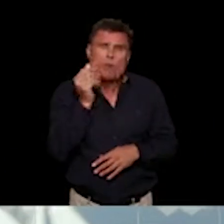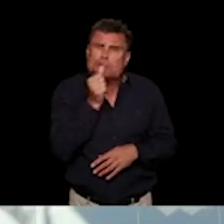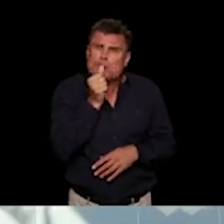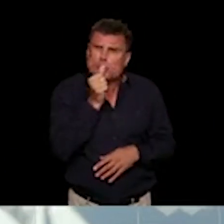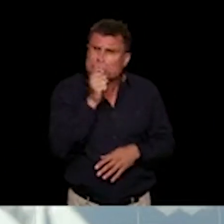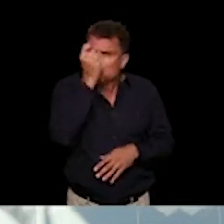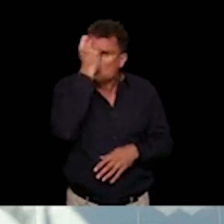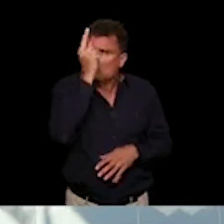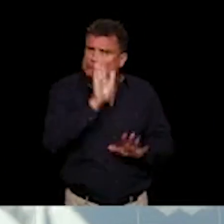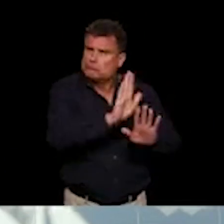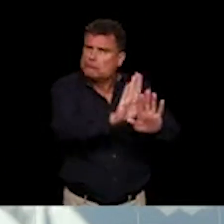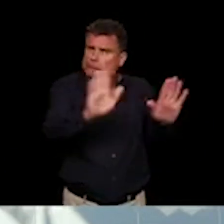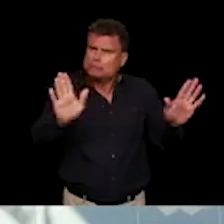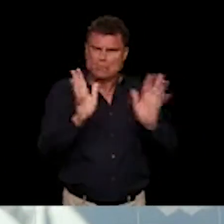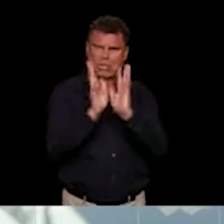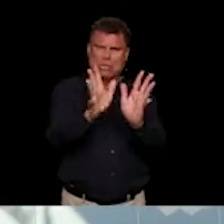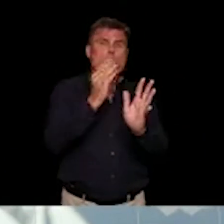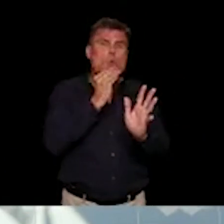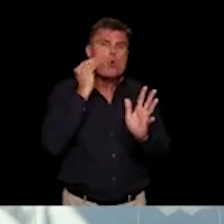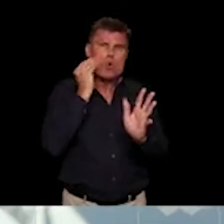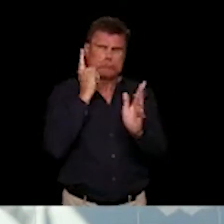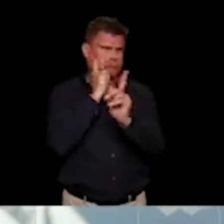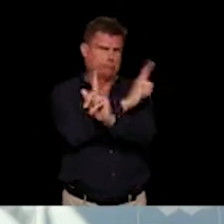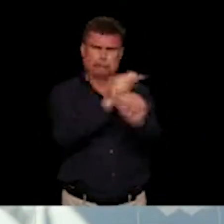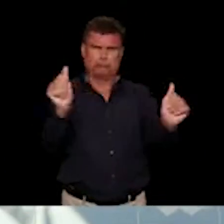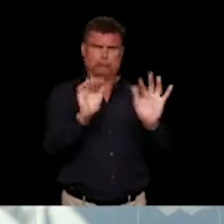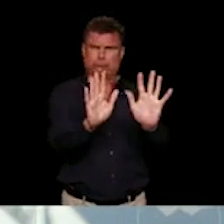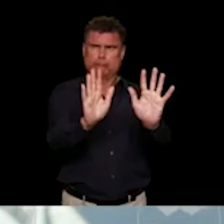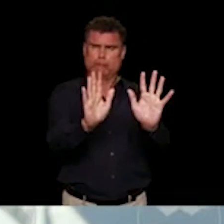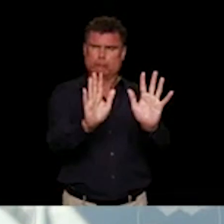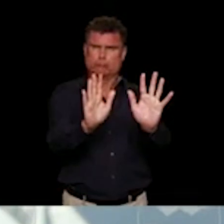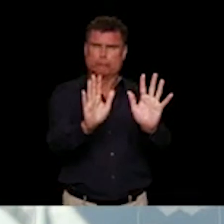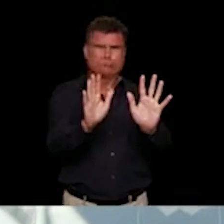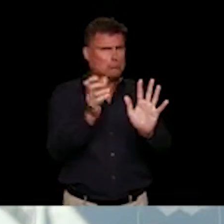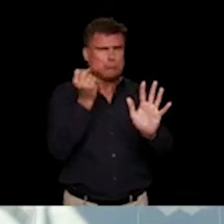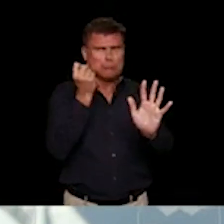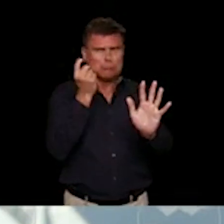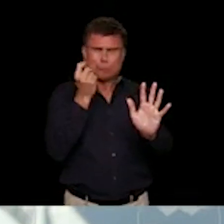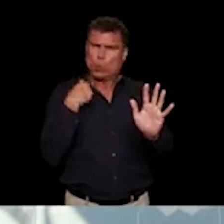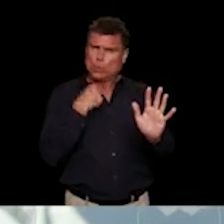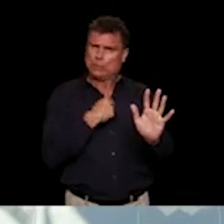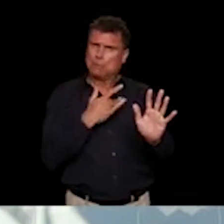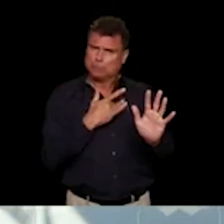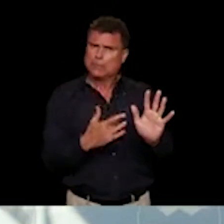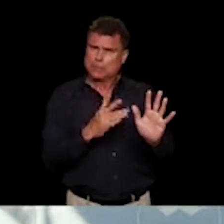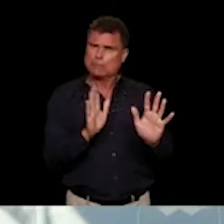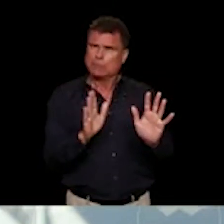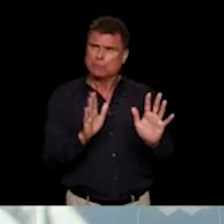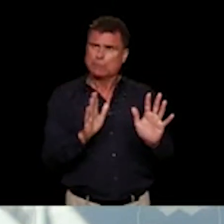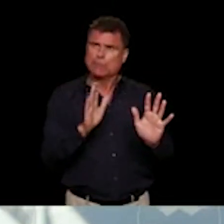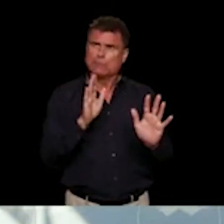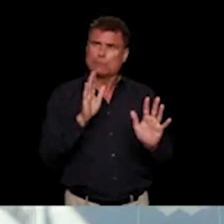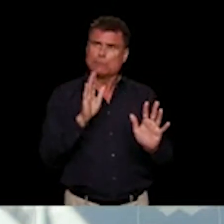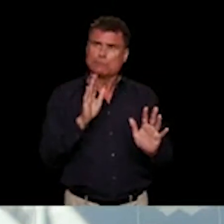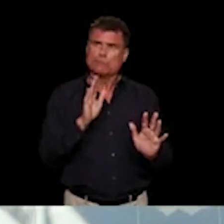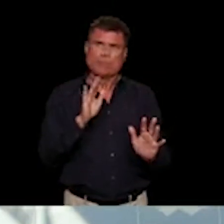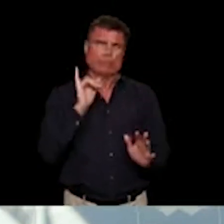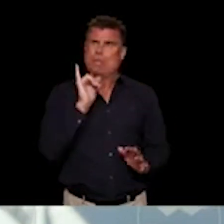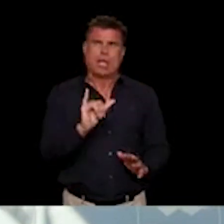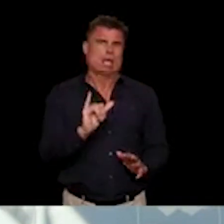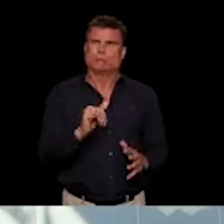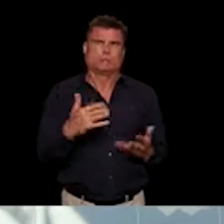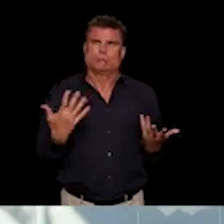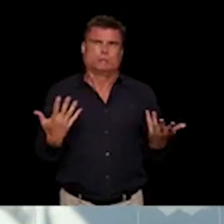they used to say. I think some of that dates back to the Magna Carta, so we want to be respectful of that. And so